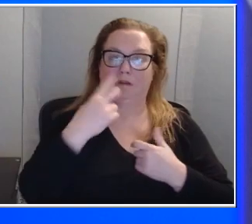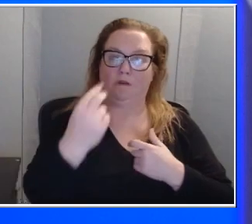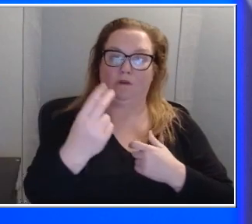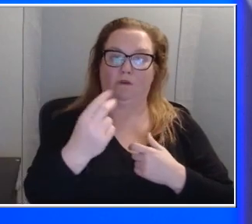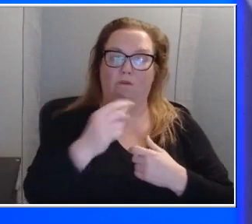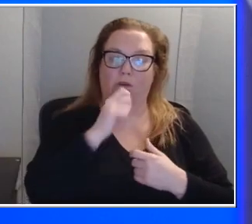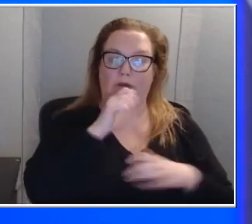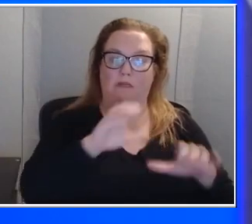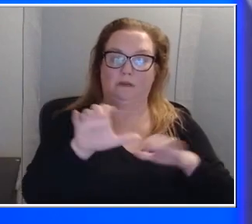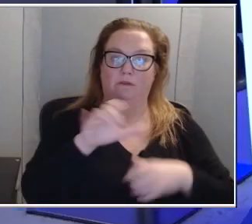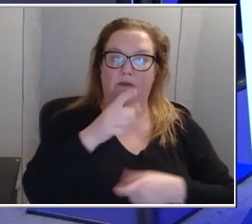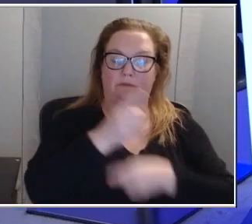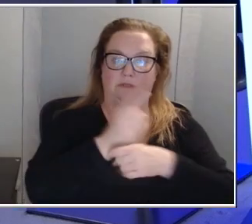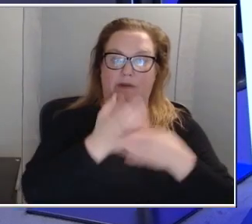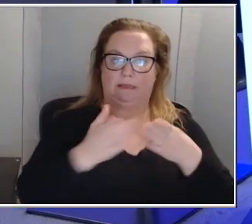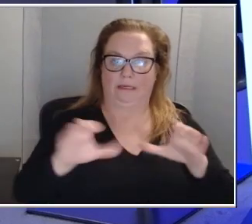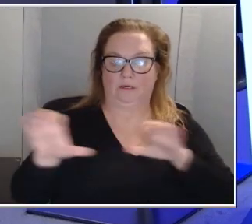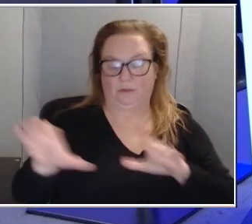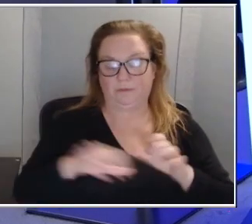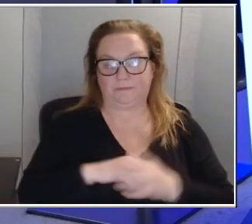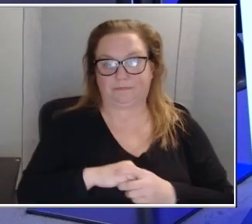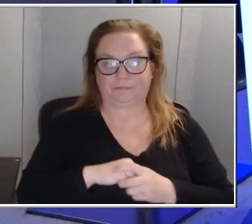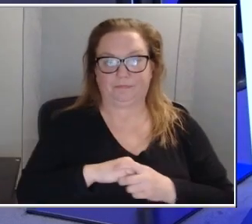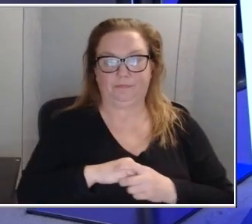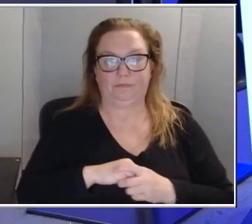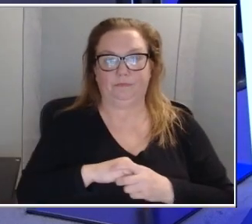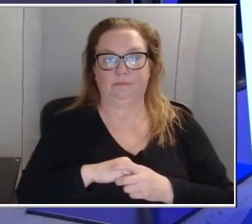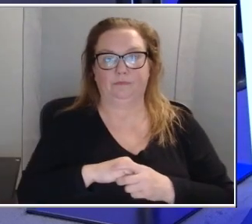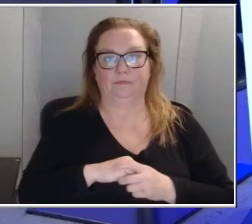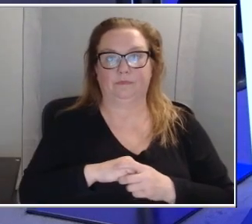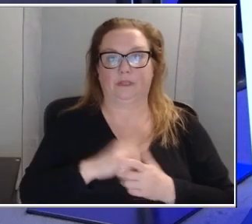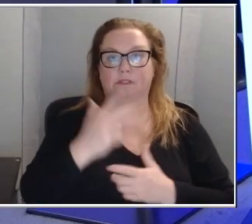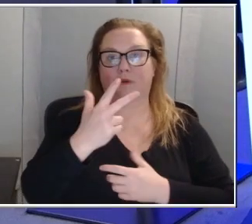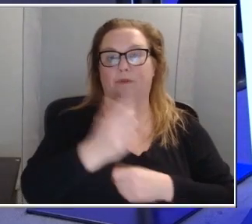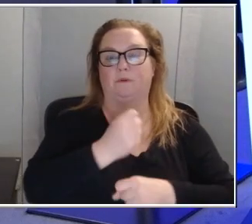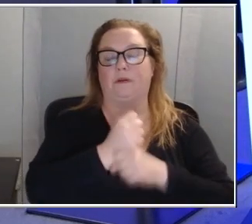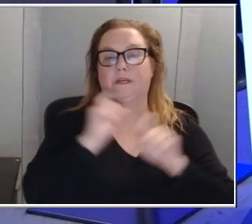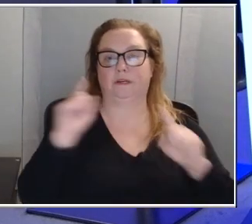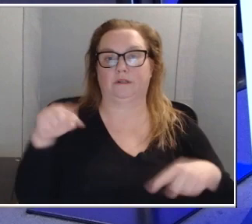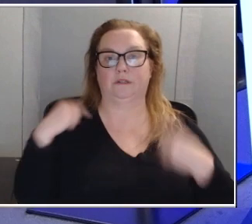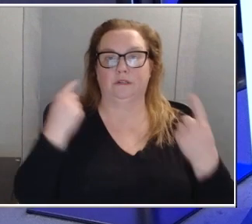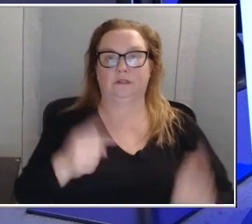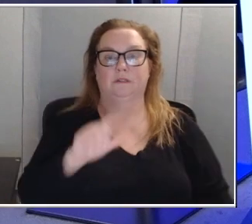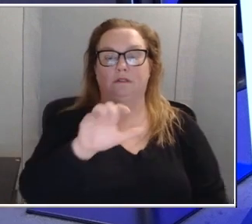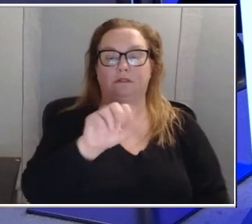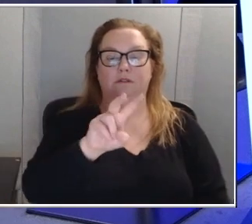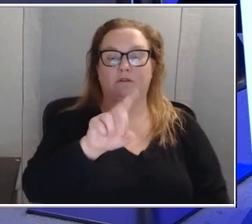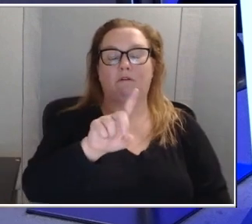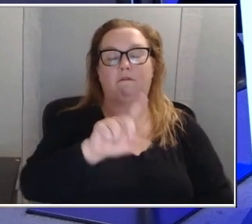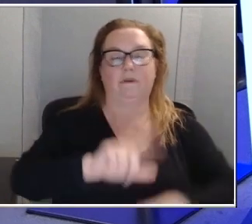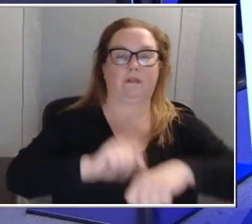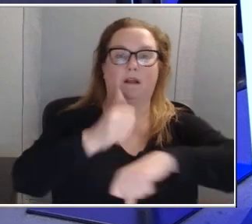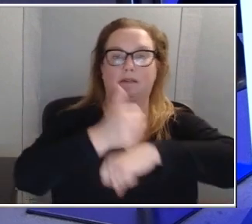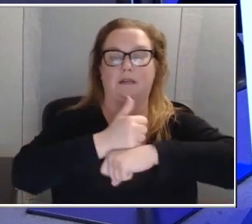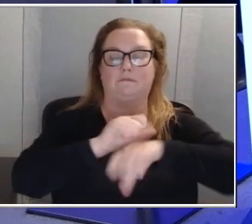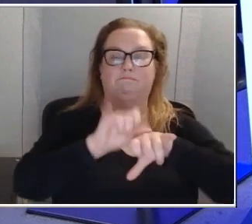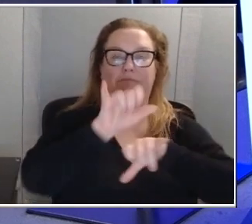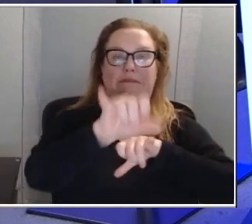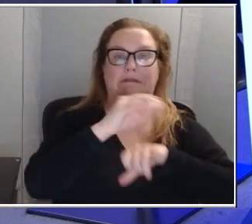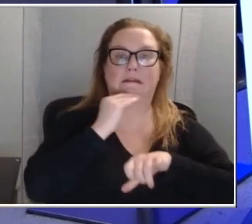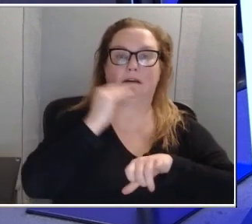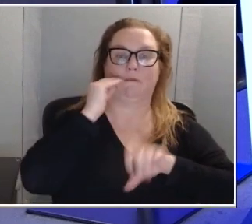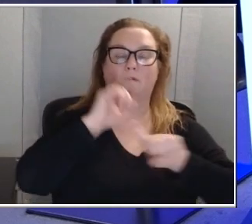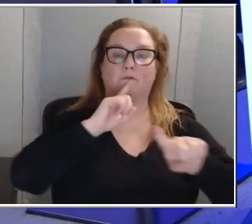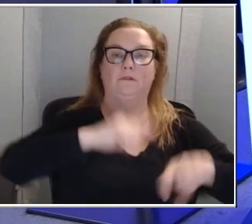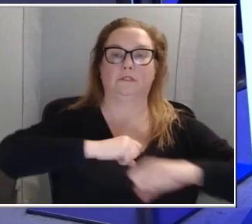and it was the right thing to do. Yeah. So it's been 3 years since COVID lockdowns and stay-at-home orders. There's been a lot of resistance